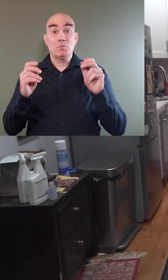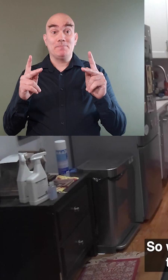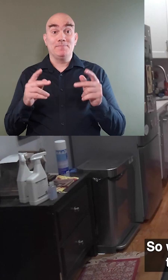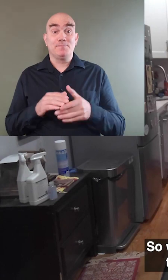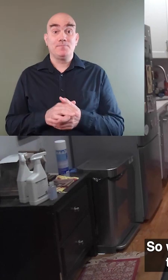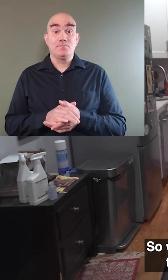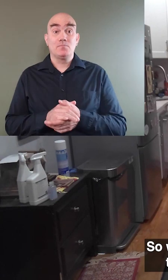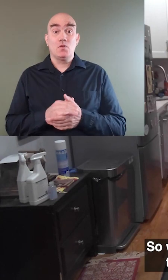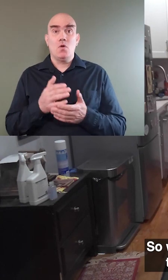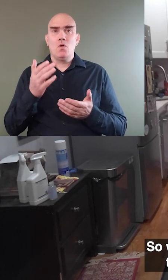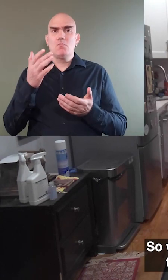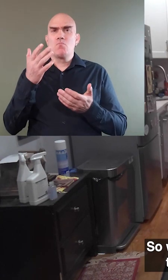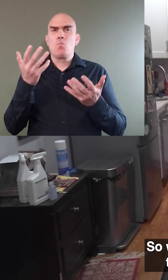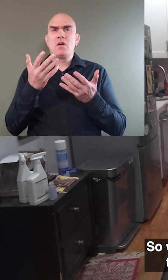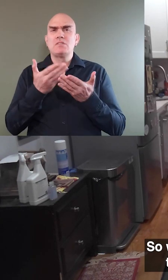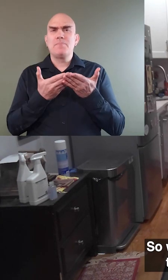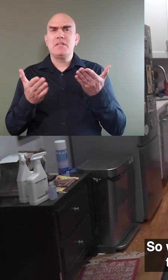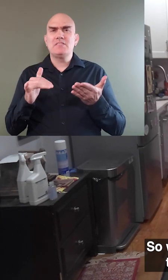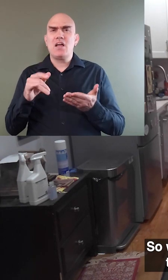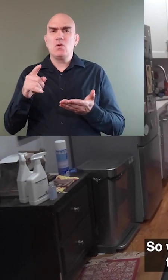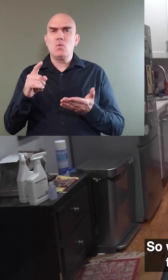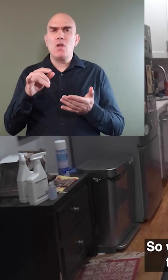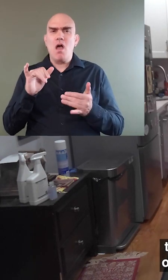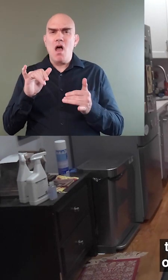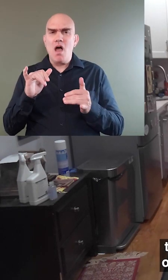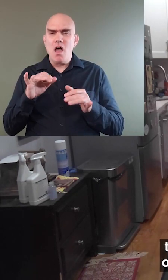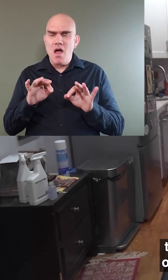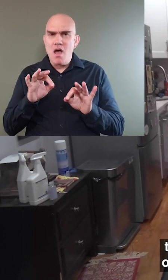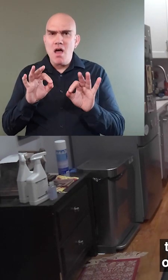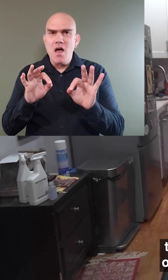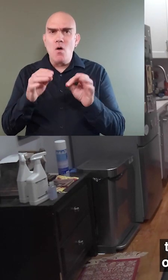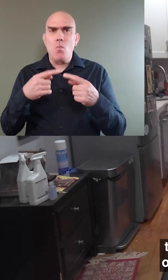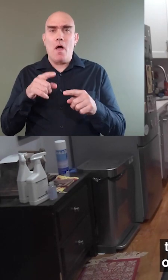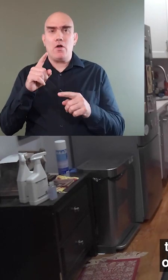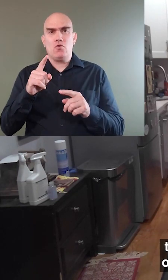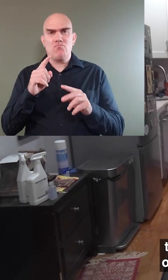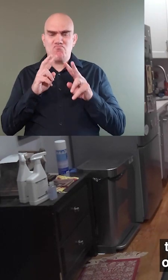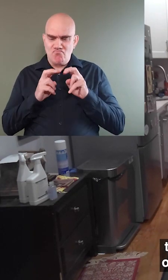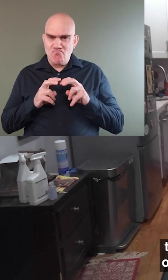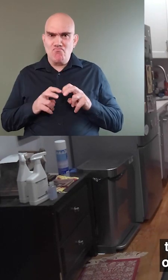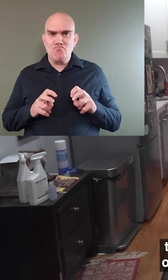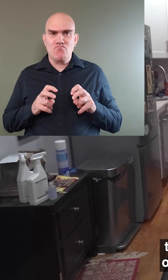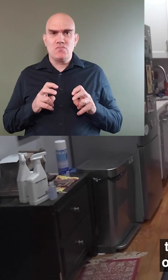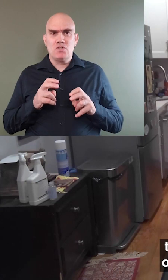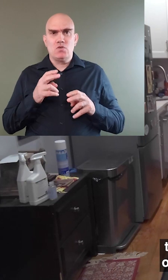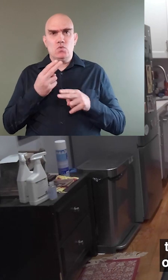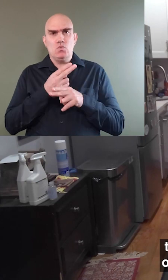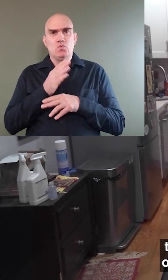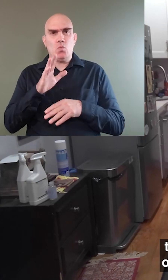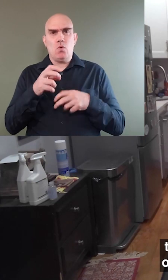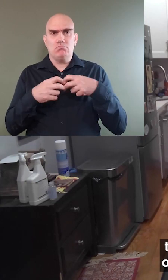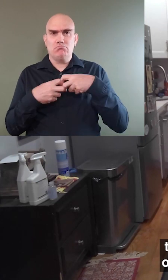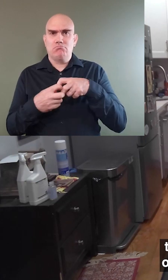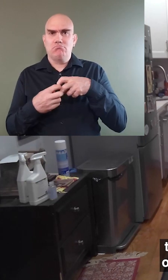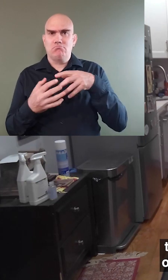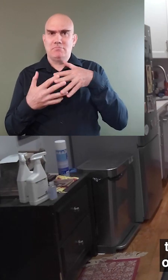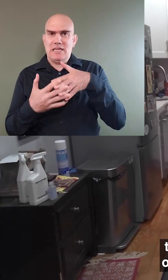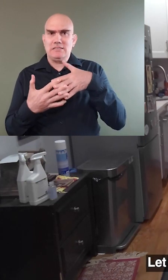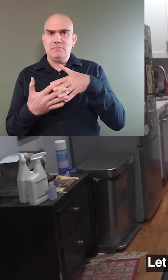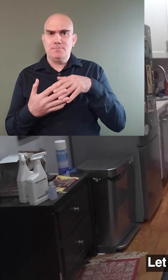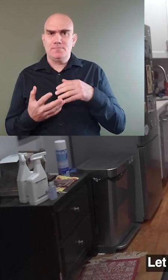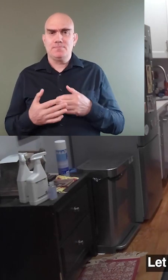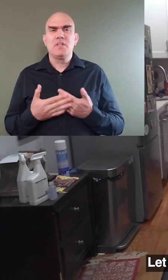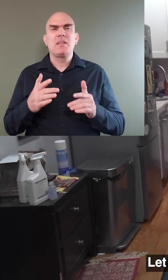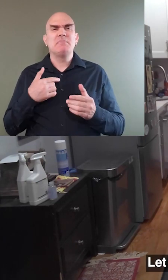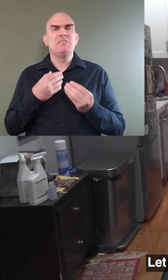so what are some of the things that you picked up on through your exploration of your single axis joints?